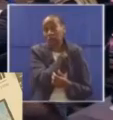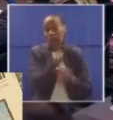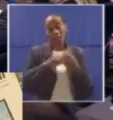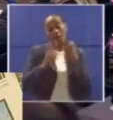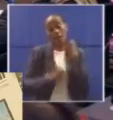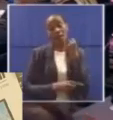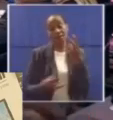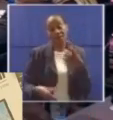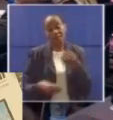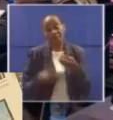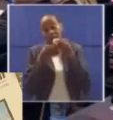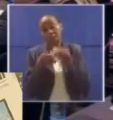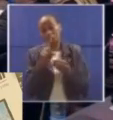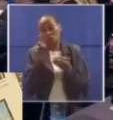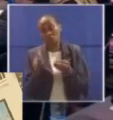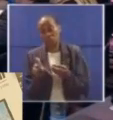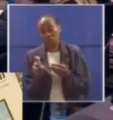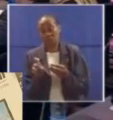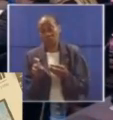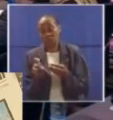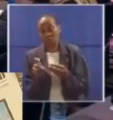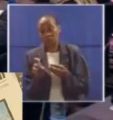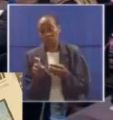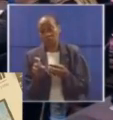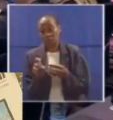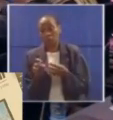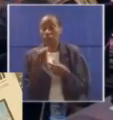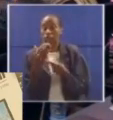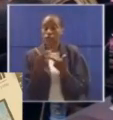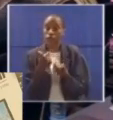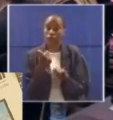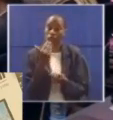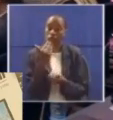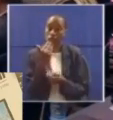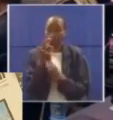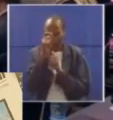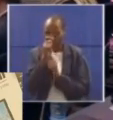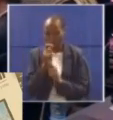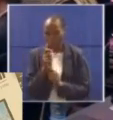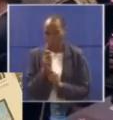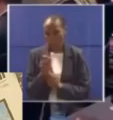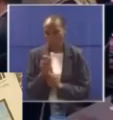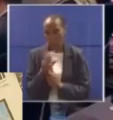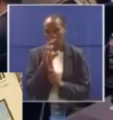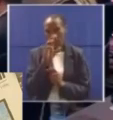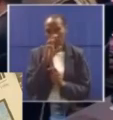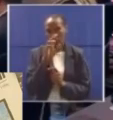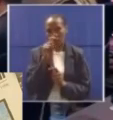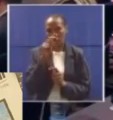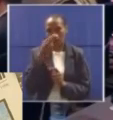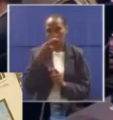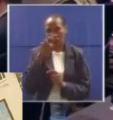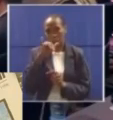Last supplementary question will be asked by the Honorable W.M. Thring.